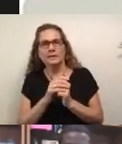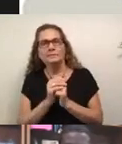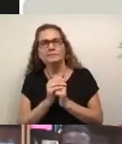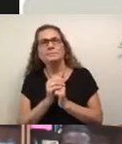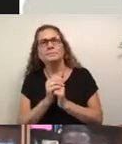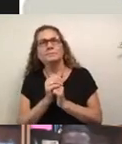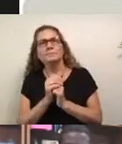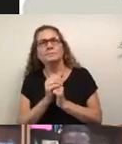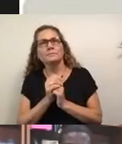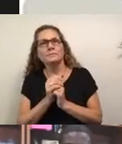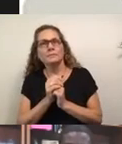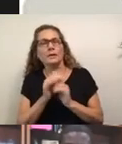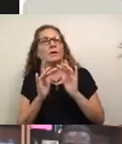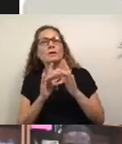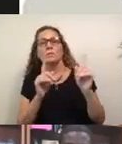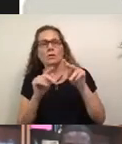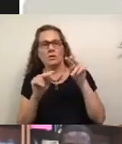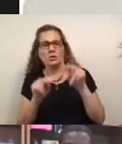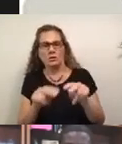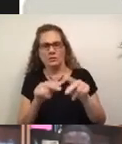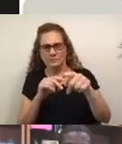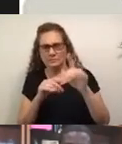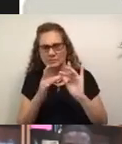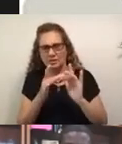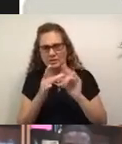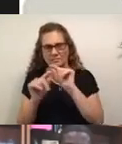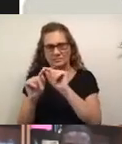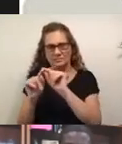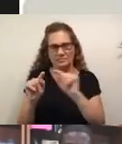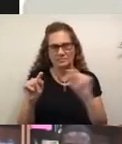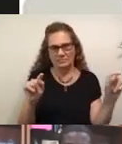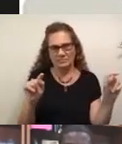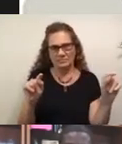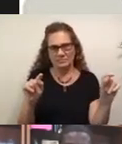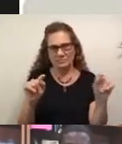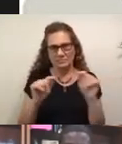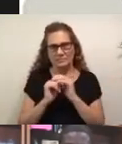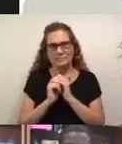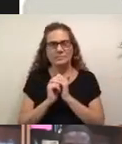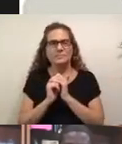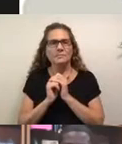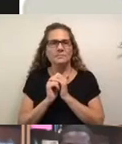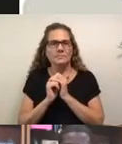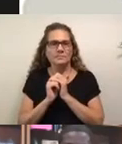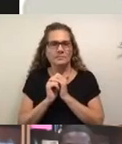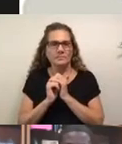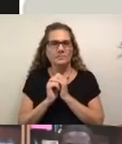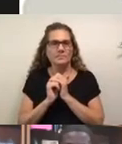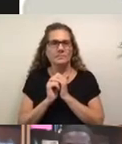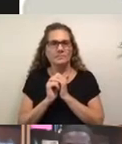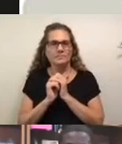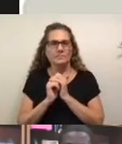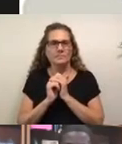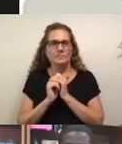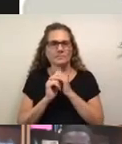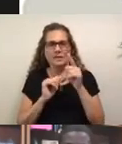bit.ly/MKE Mobilizer 2. So again, please consider joining the team. Jump at the Sun Consultants have done a great job, but we know we have a lot more